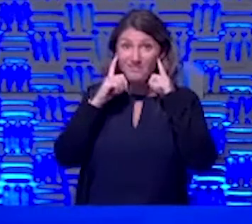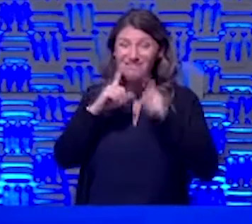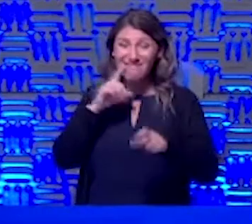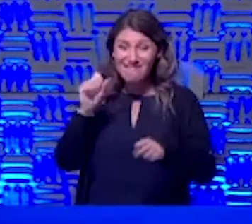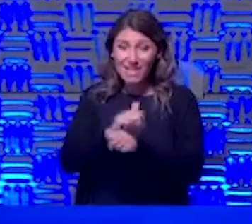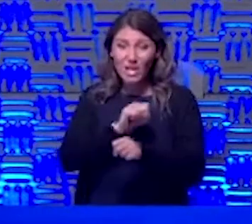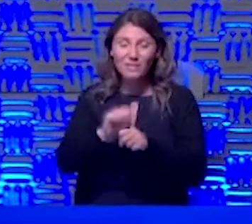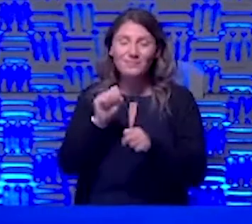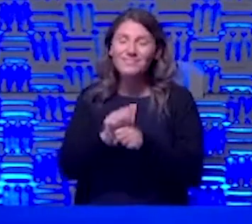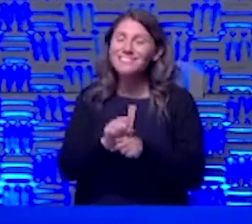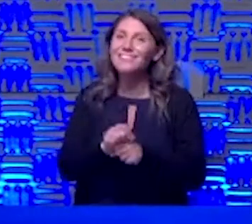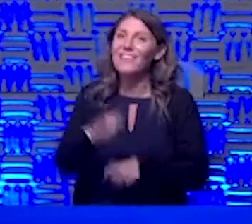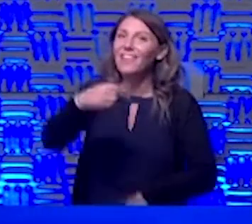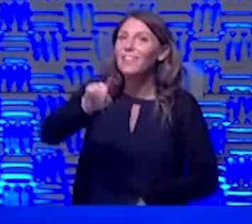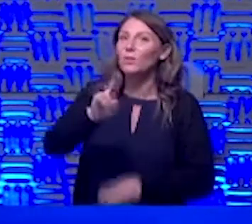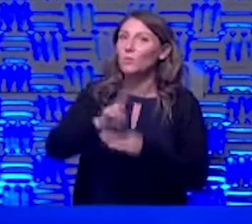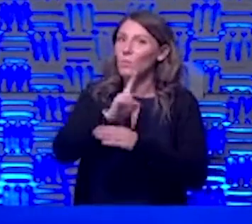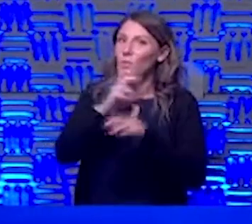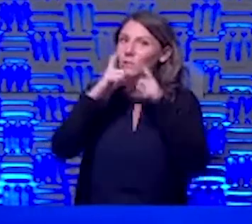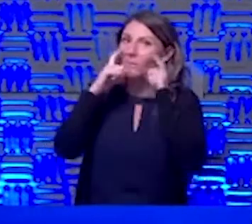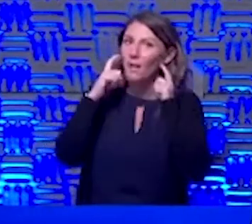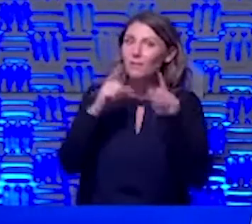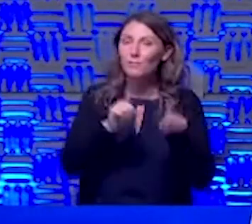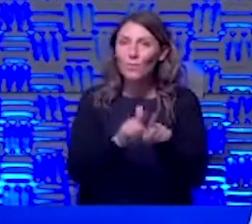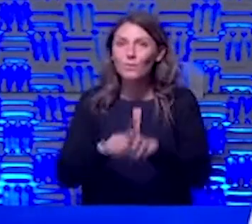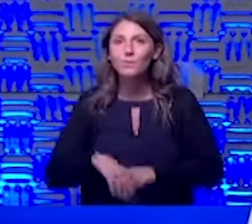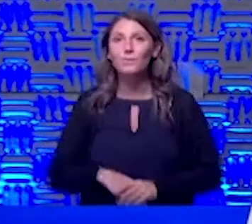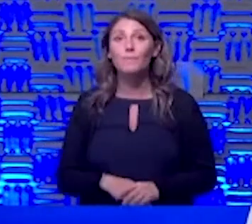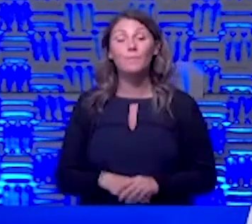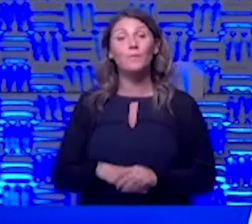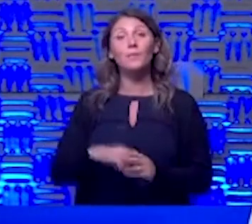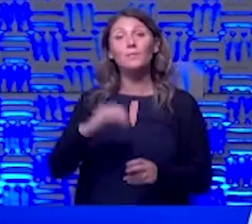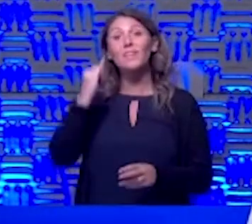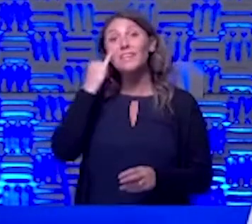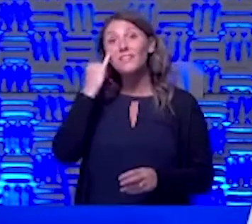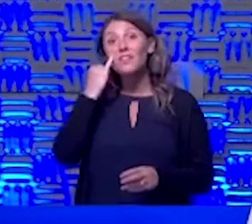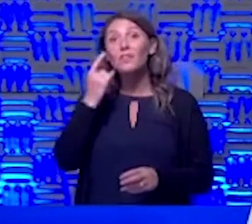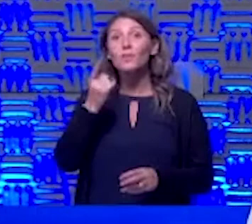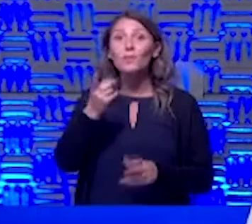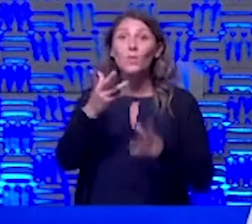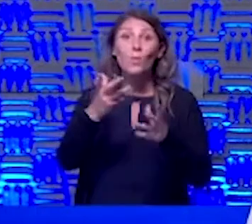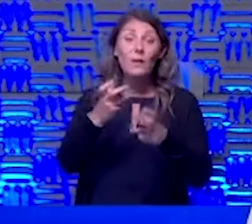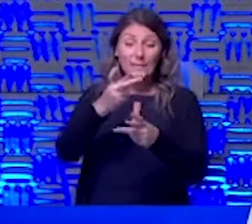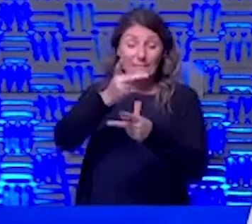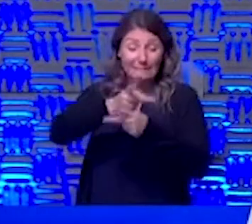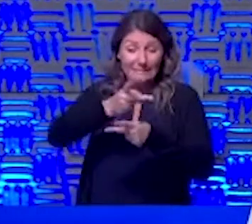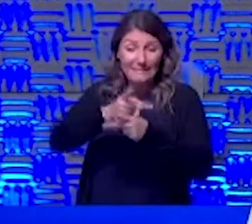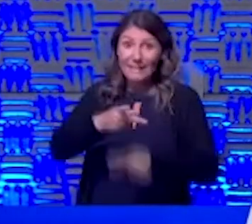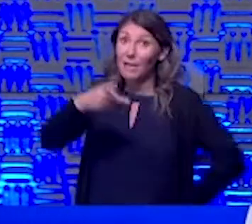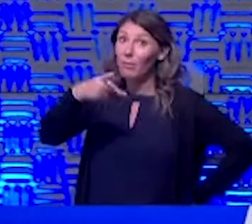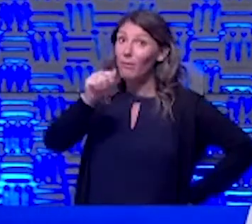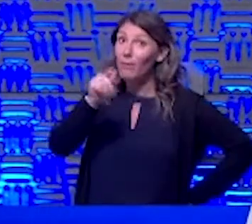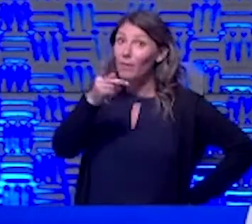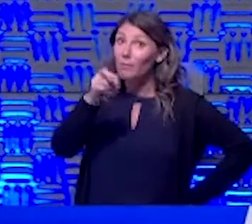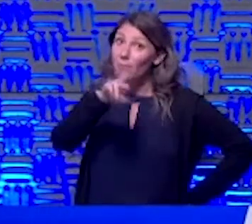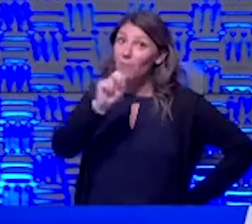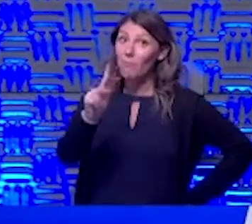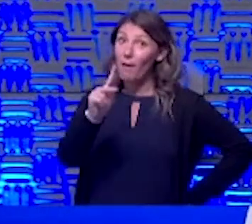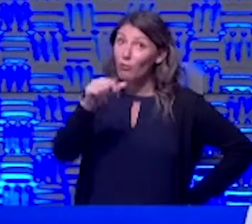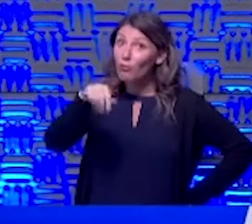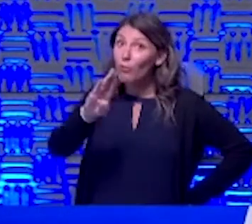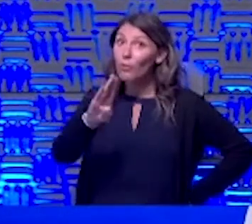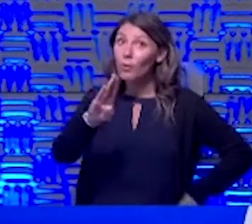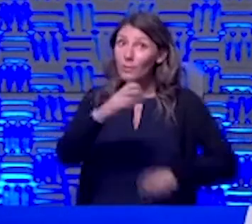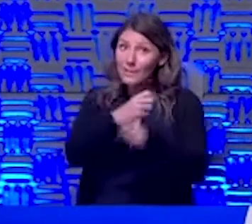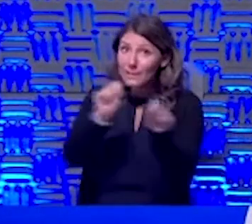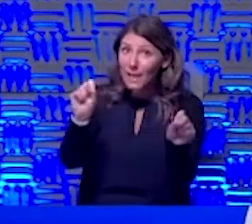they will have a mask on. So if you want to keep Patrick safe, Yes. don't you want to keep everybody safe? Yes.